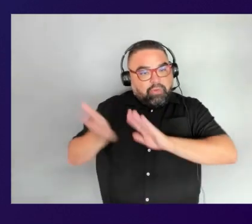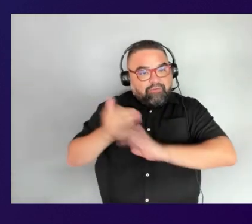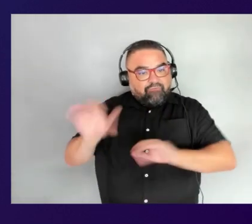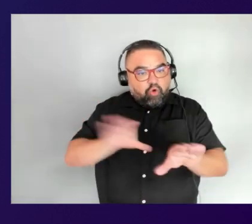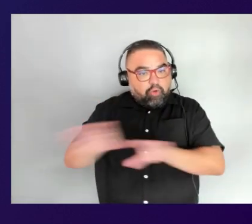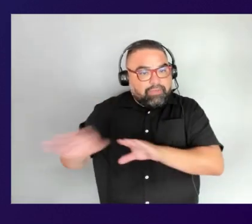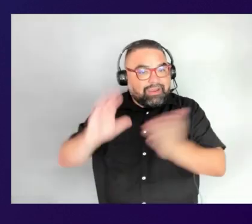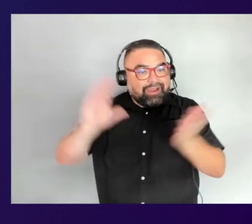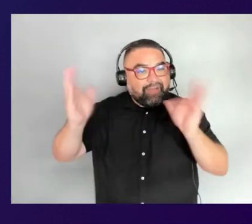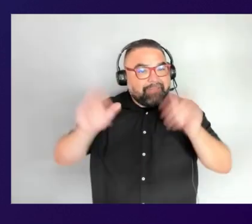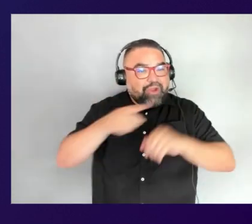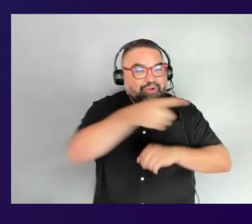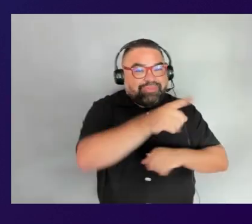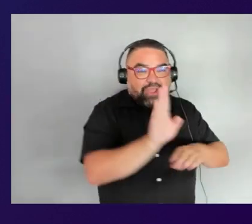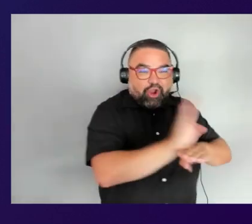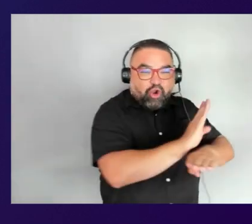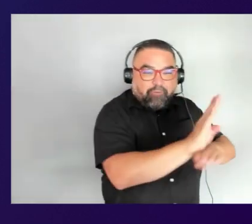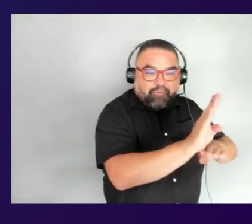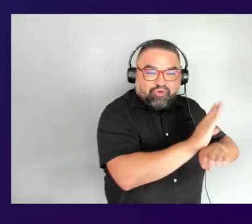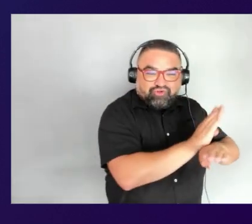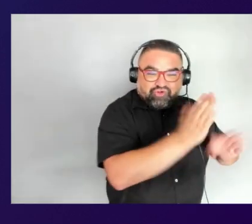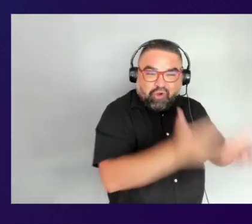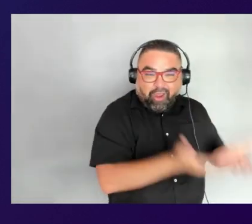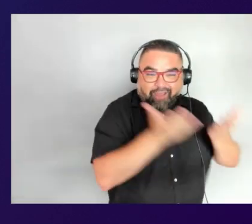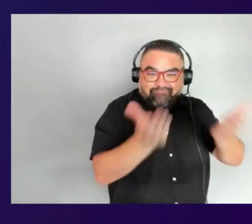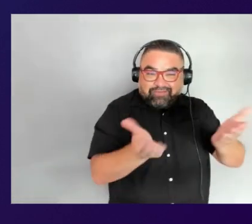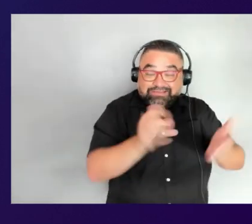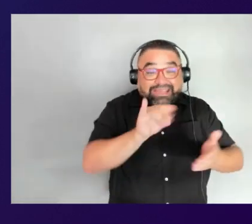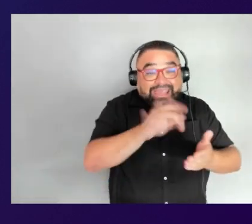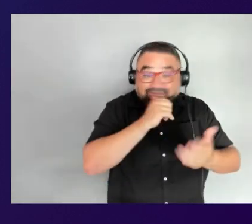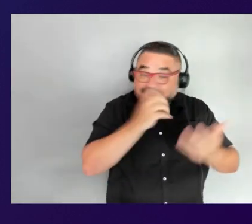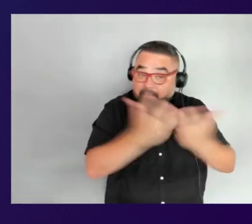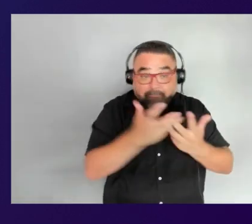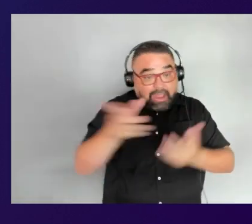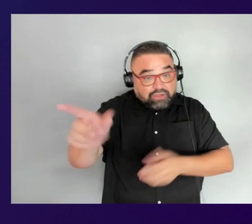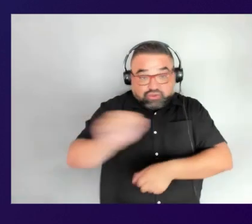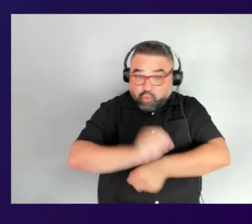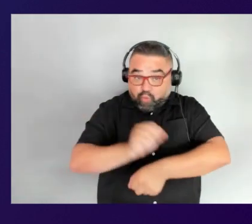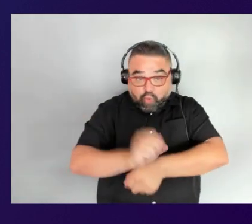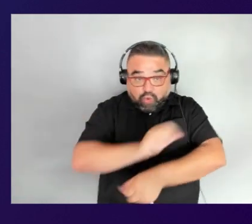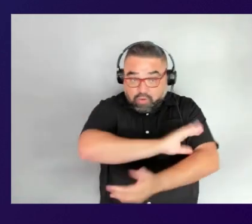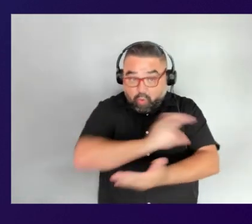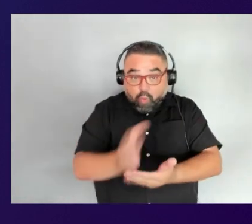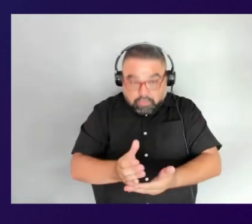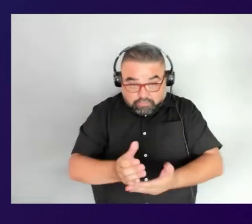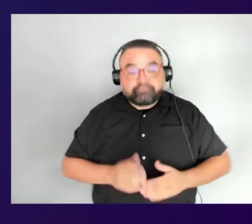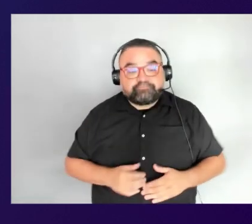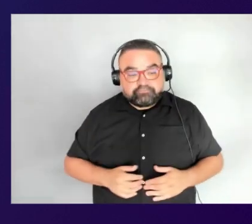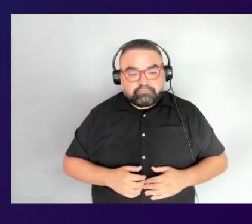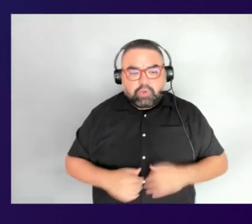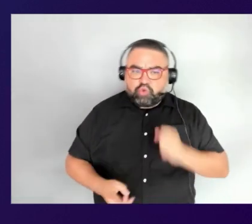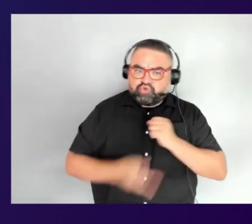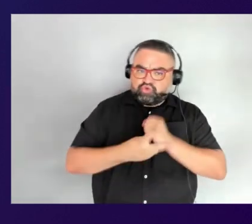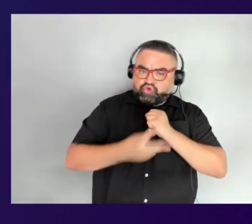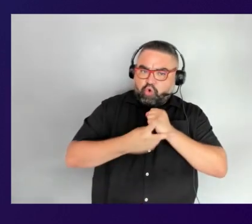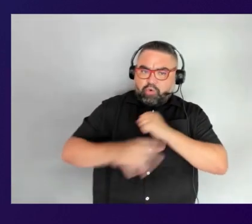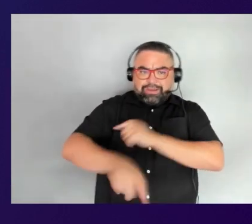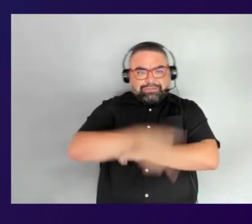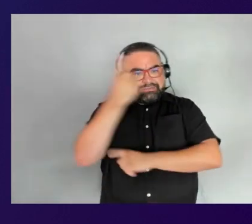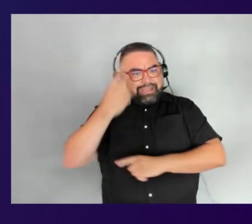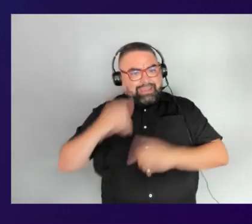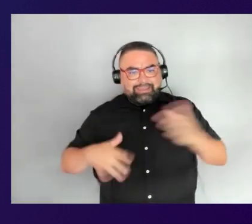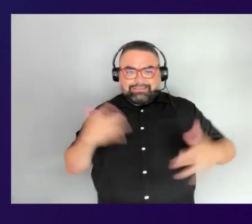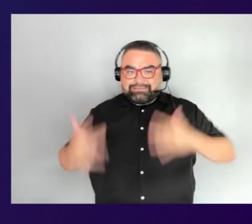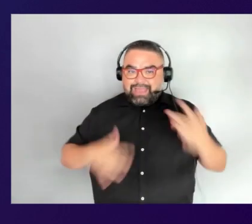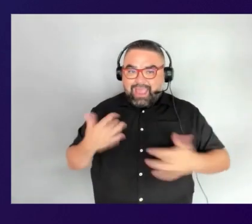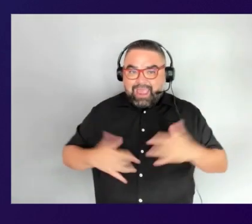commercial offerings aren't ones that they need for these types of workloads. And so we're excited as part of Storage Day to deliver a new capability for